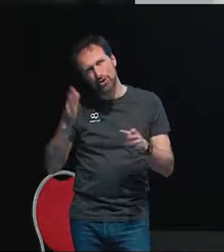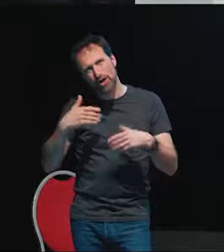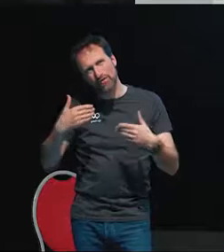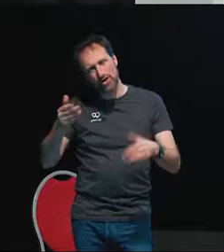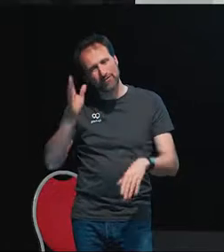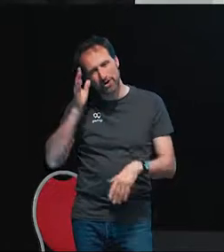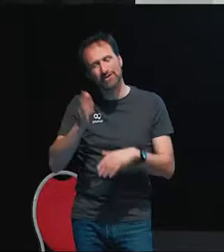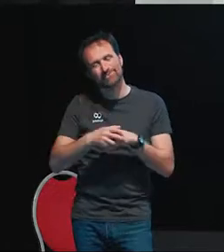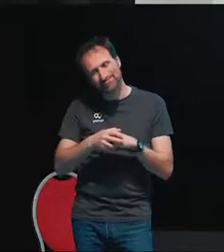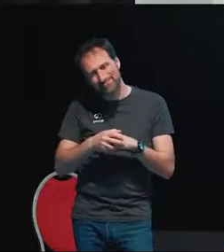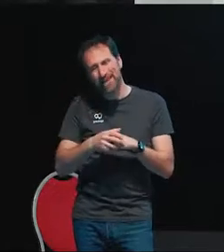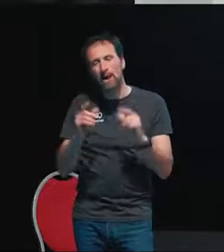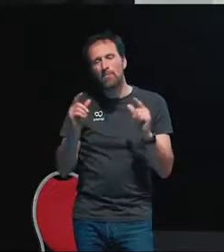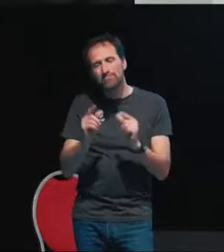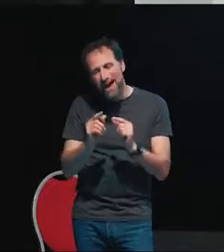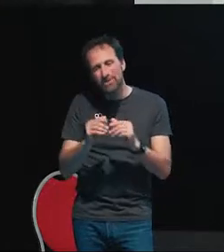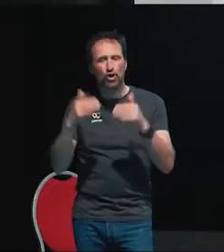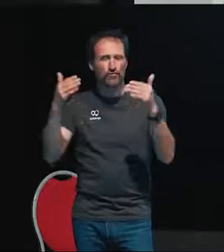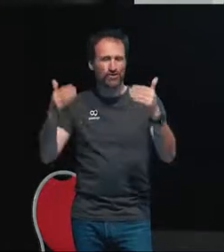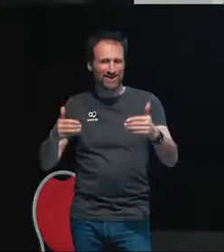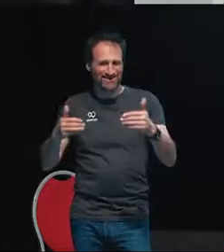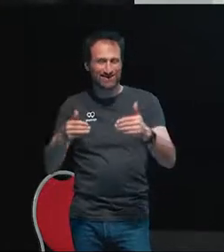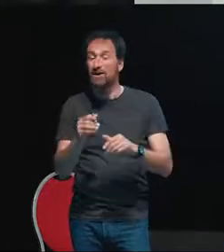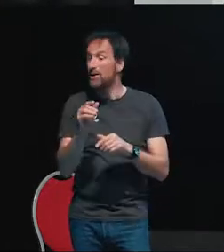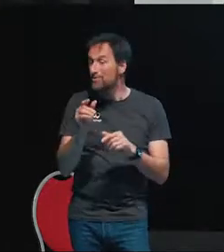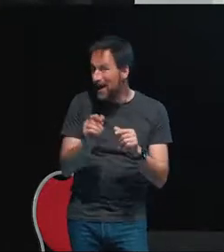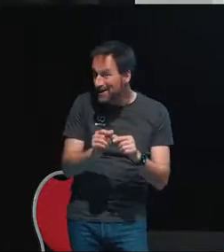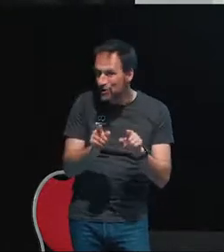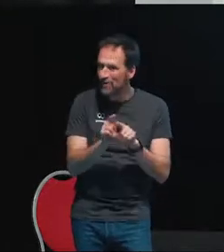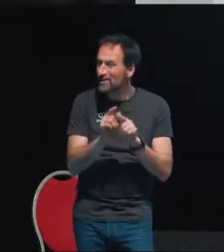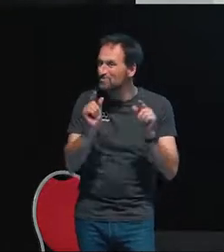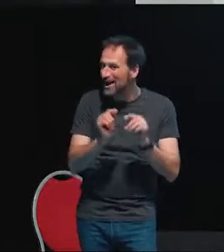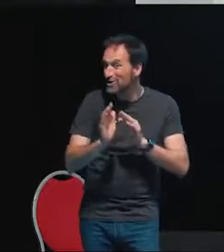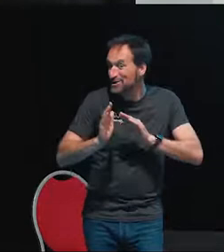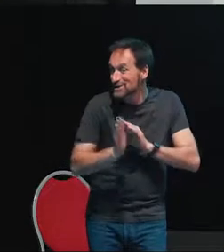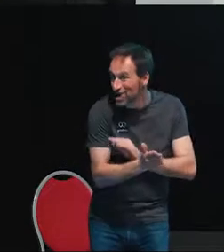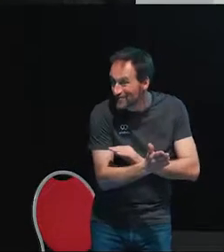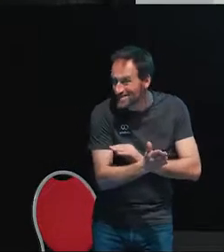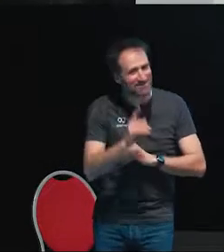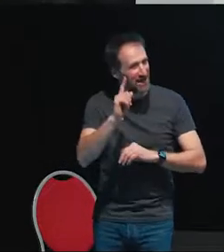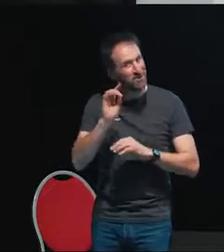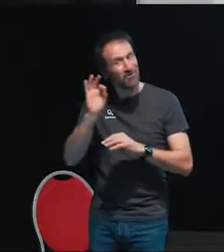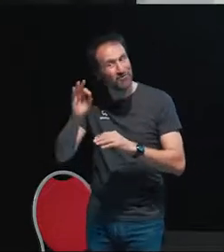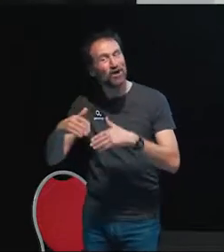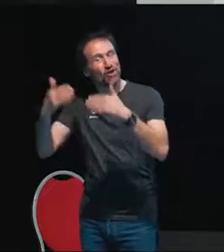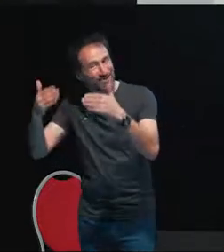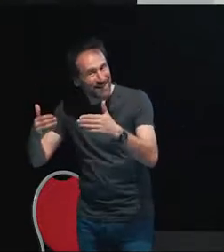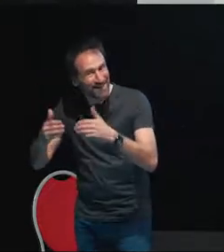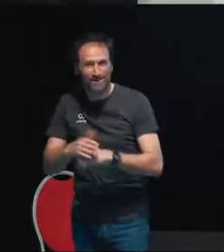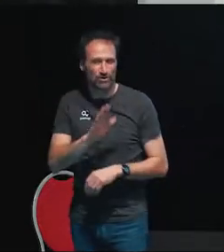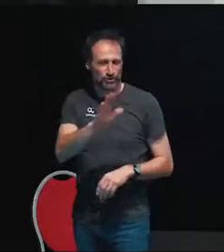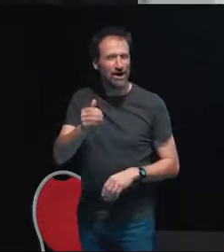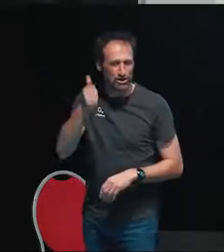rights it sounds a very sexy you're like it's micro like micro services but for the front end and your boss loves it right